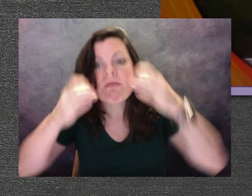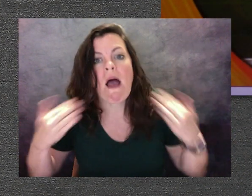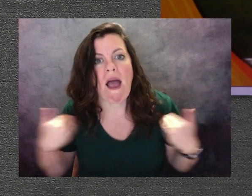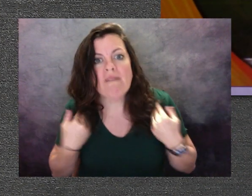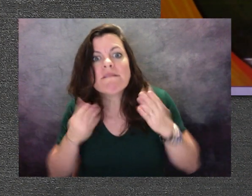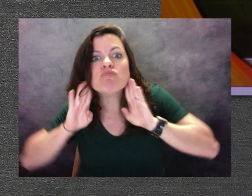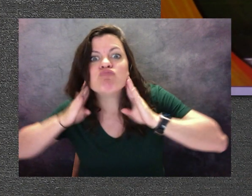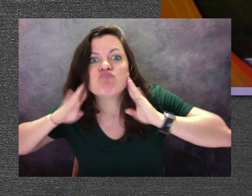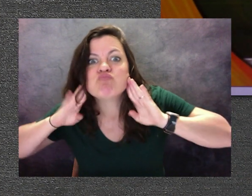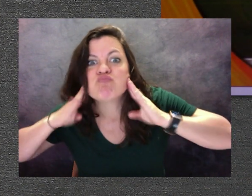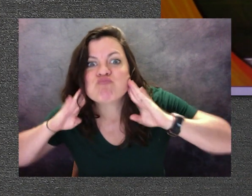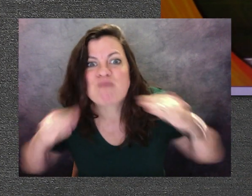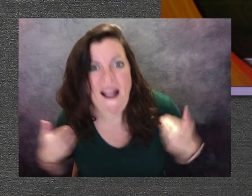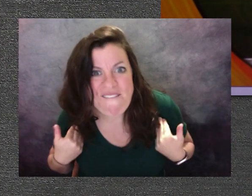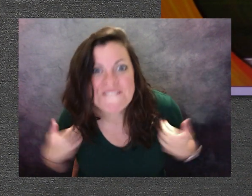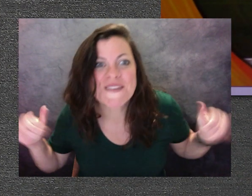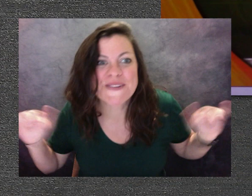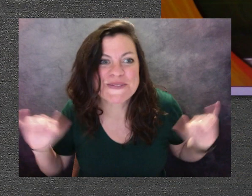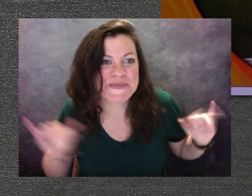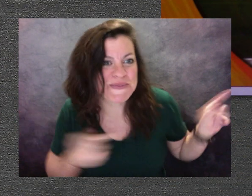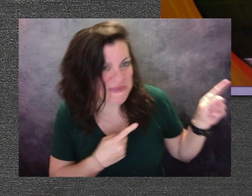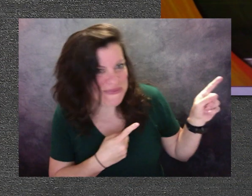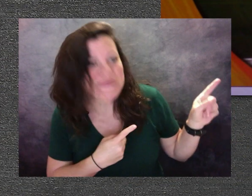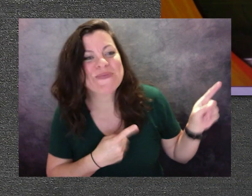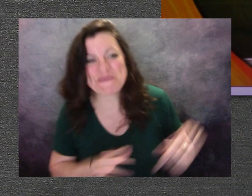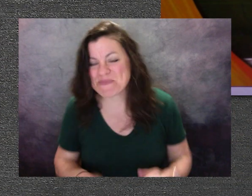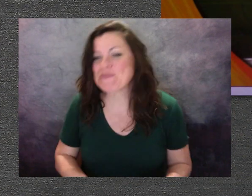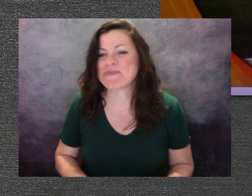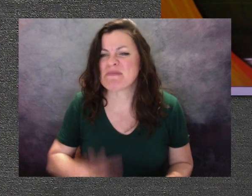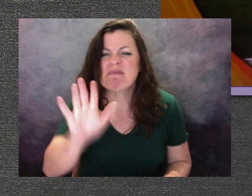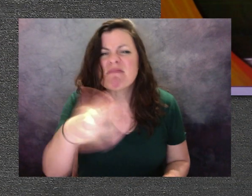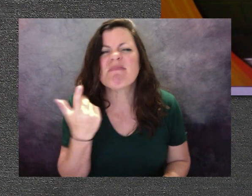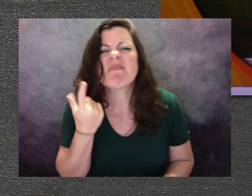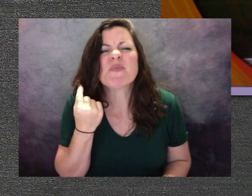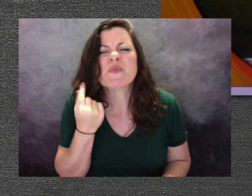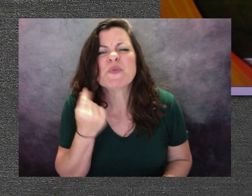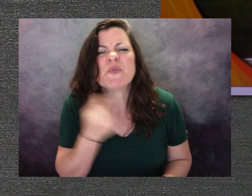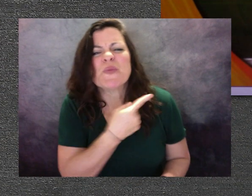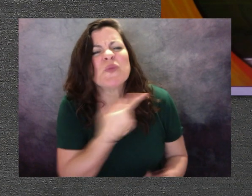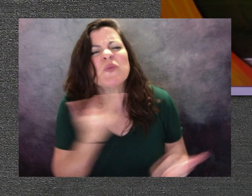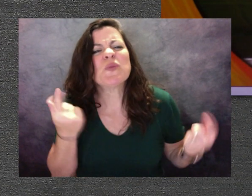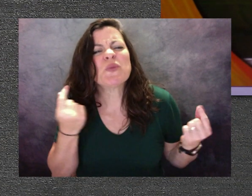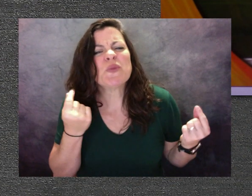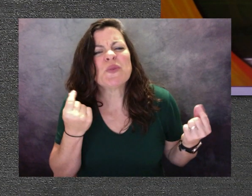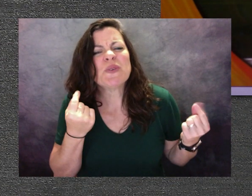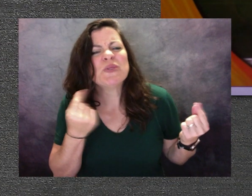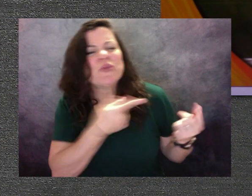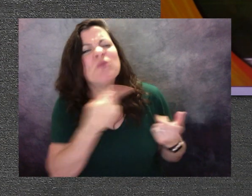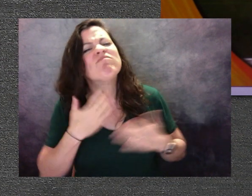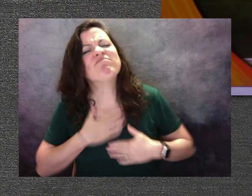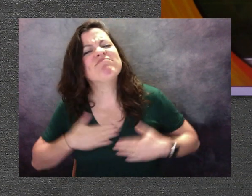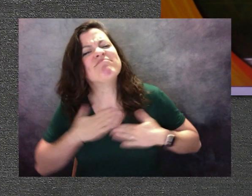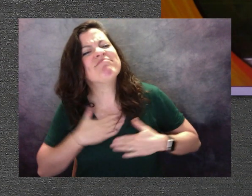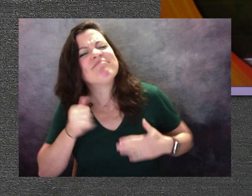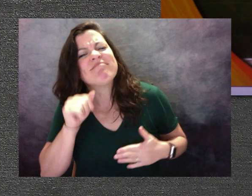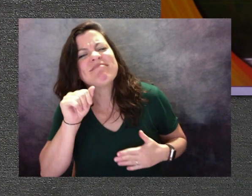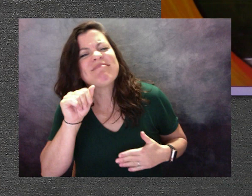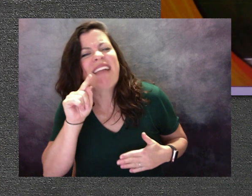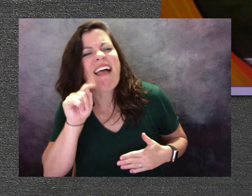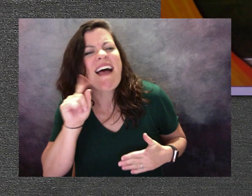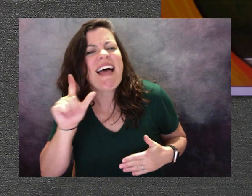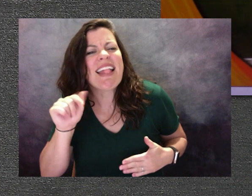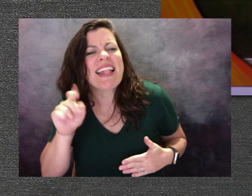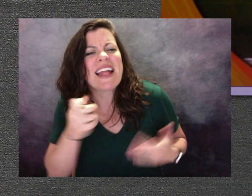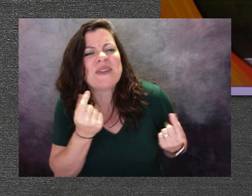What can we do at a lake? What are some fun things that you've done at a lake before, friends? Lakes are a good place to